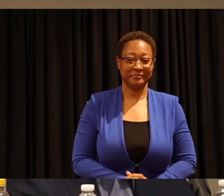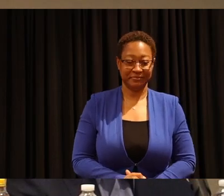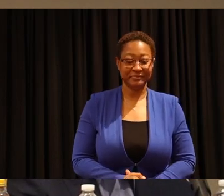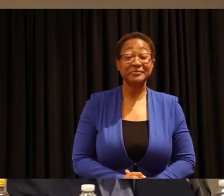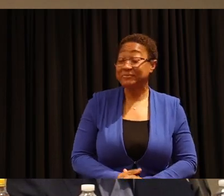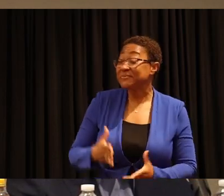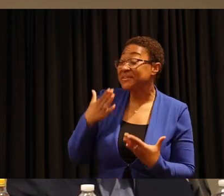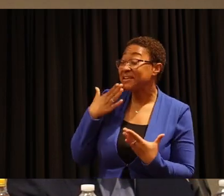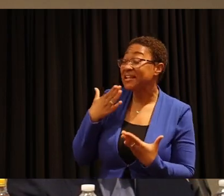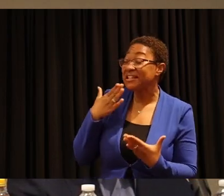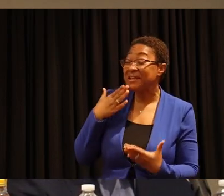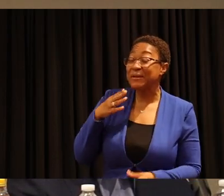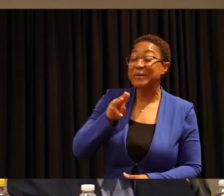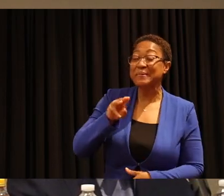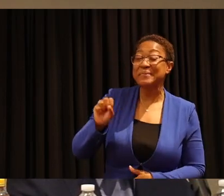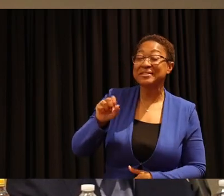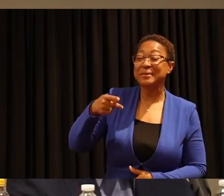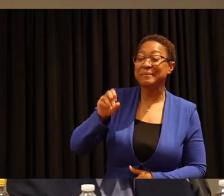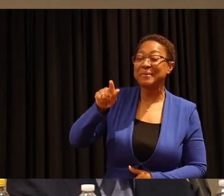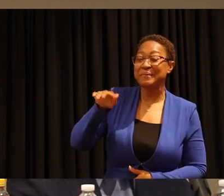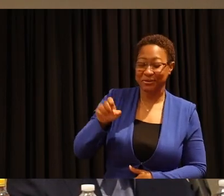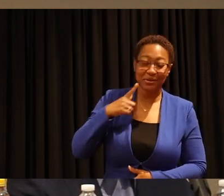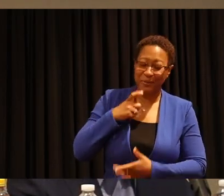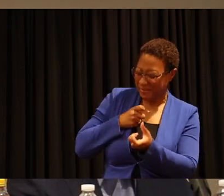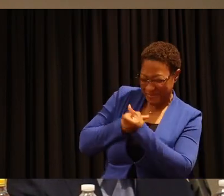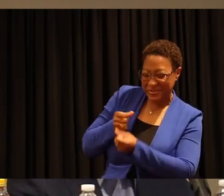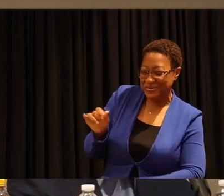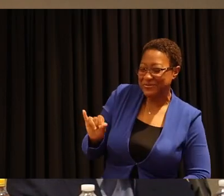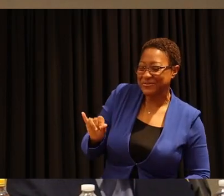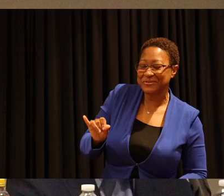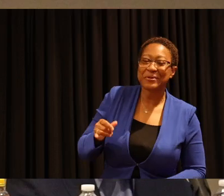right. laughs> Thank you, Ms. Peoples. And we got your back, too.